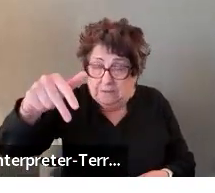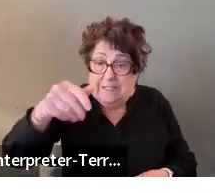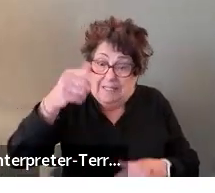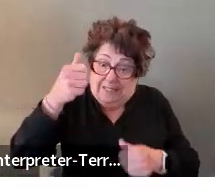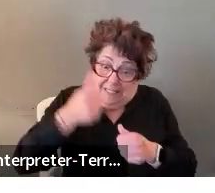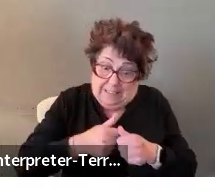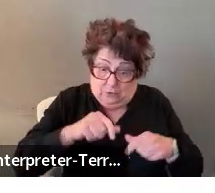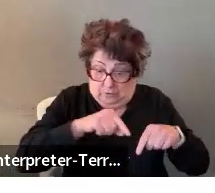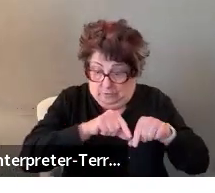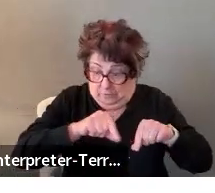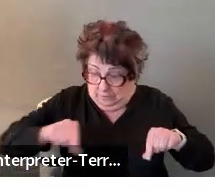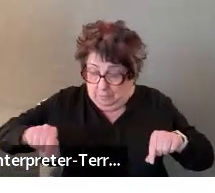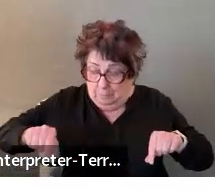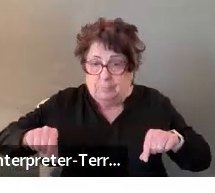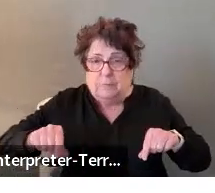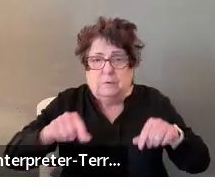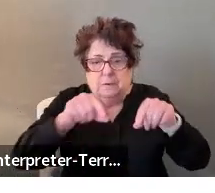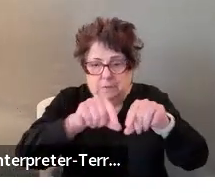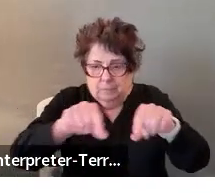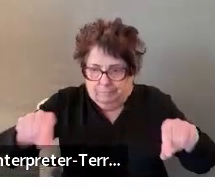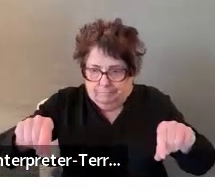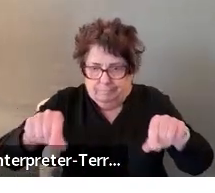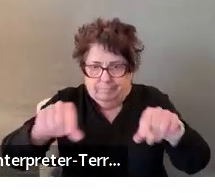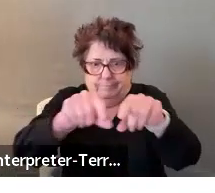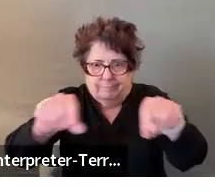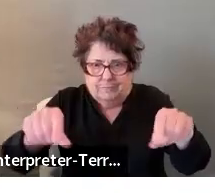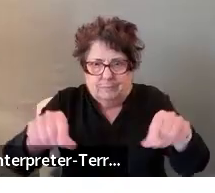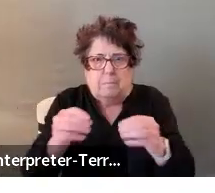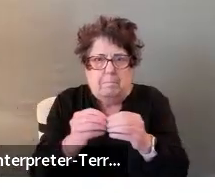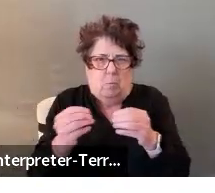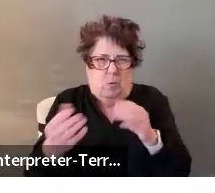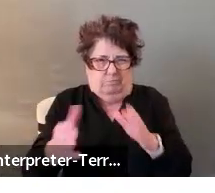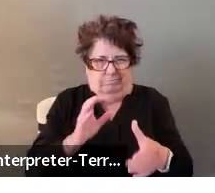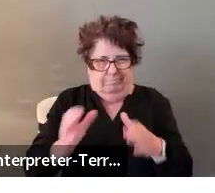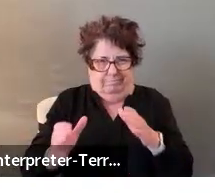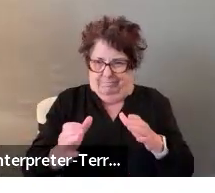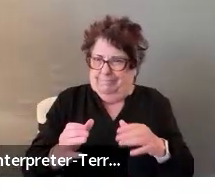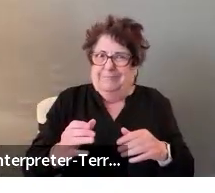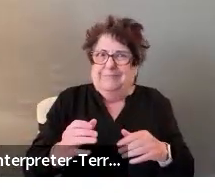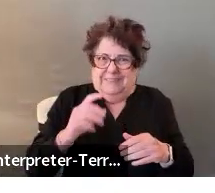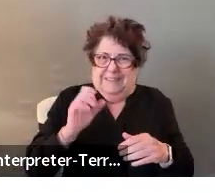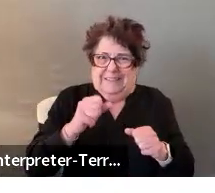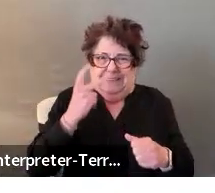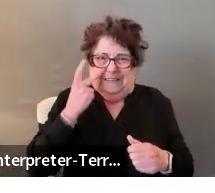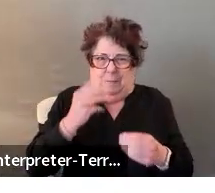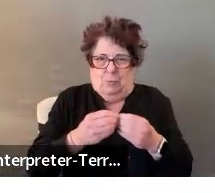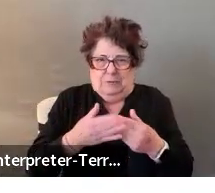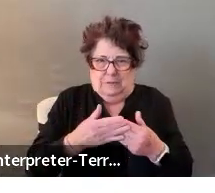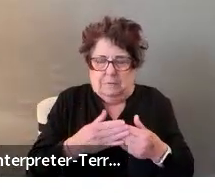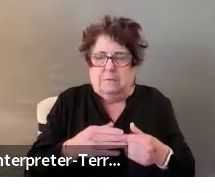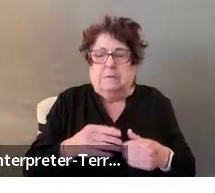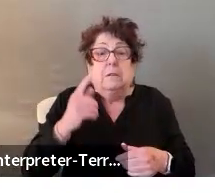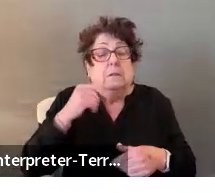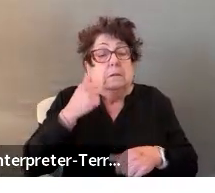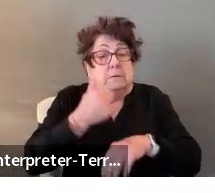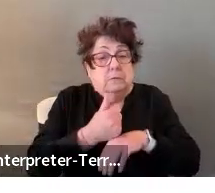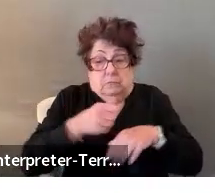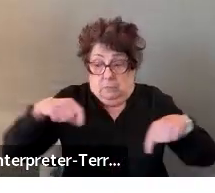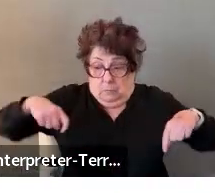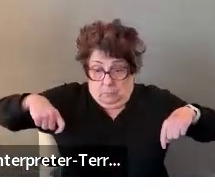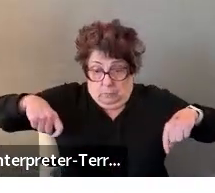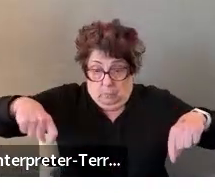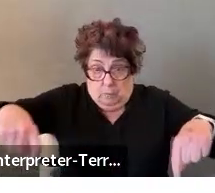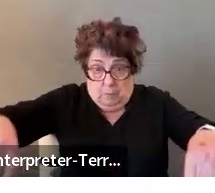to provide contrast between steps, installing railings on both sides of the stairs to add support,